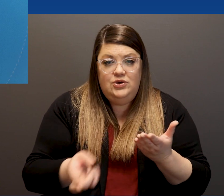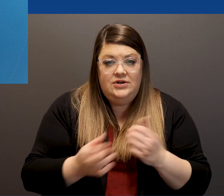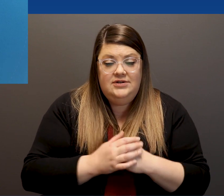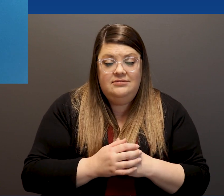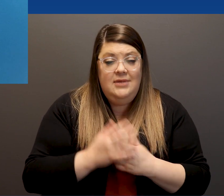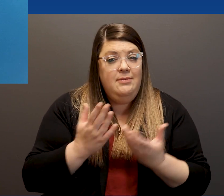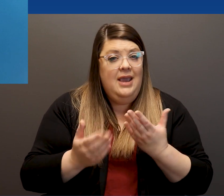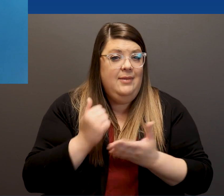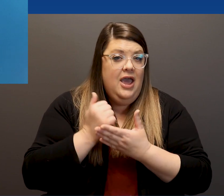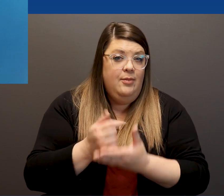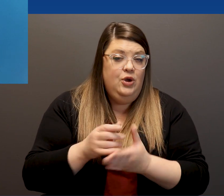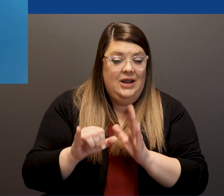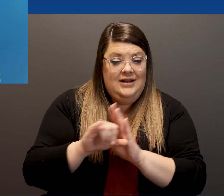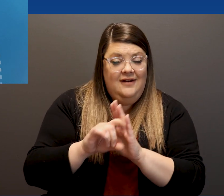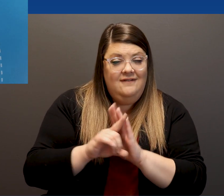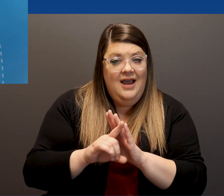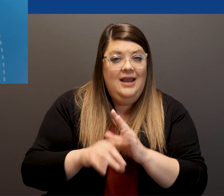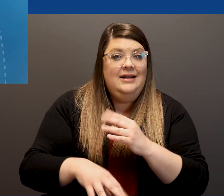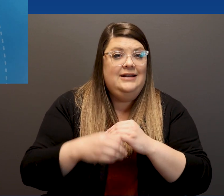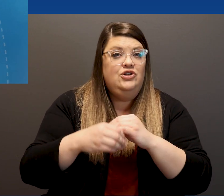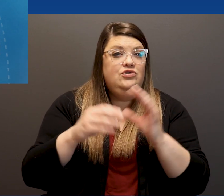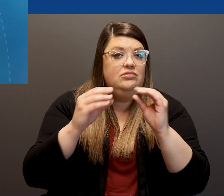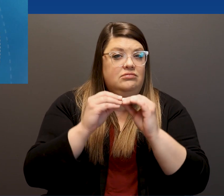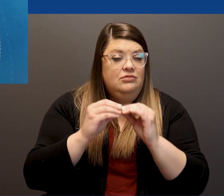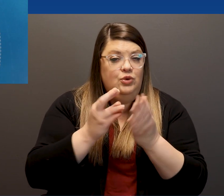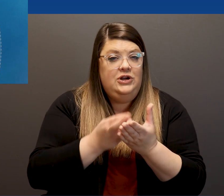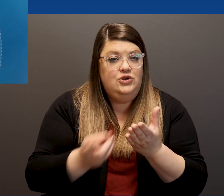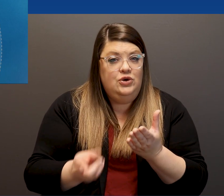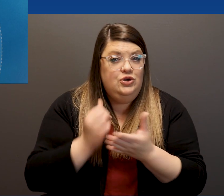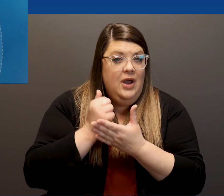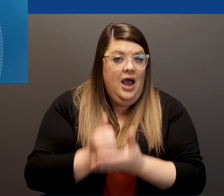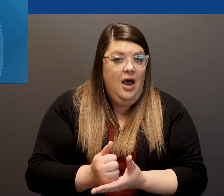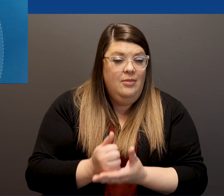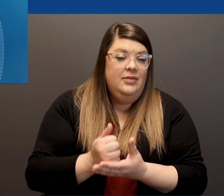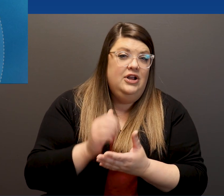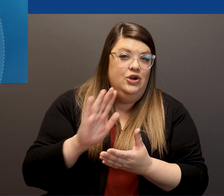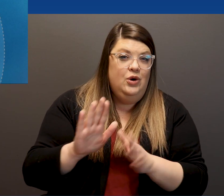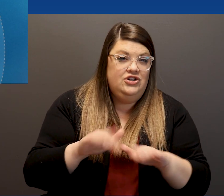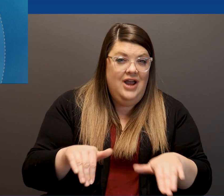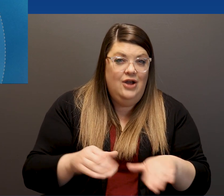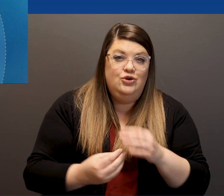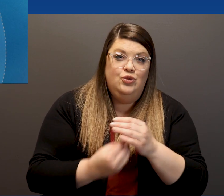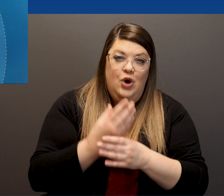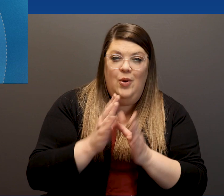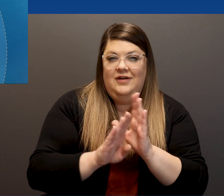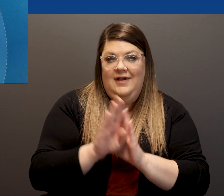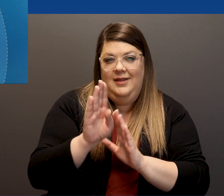help you identify additional resources to help you assist your child grow and develop.